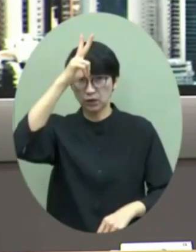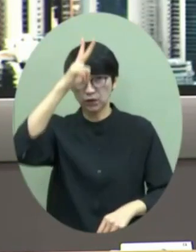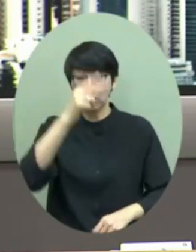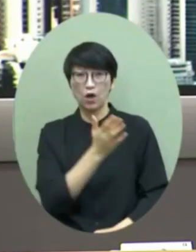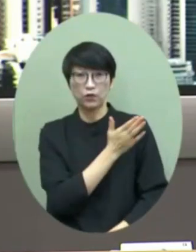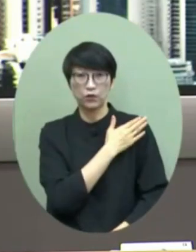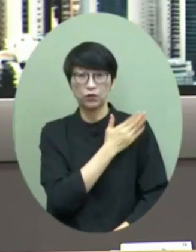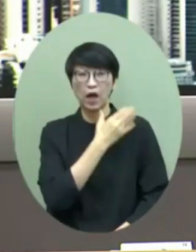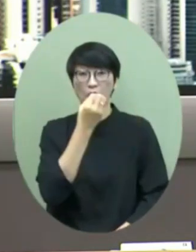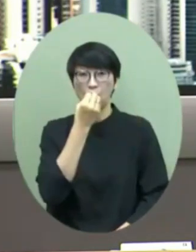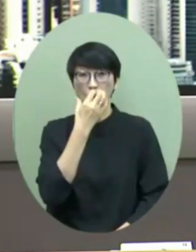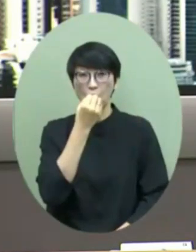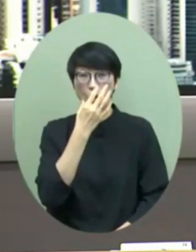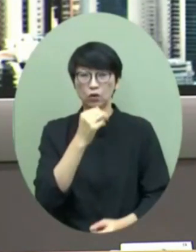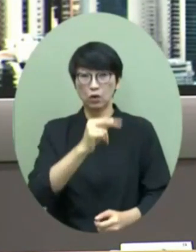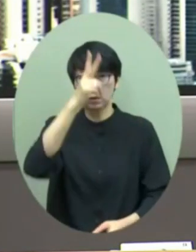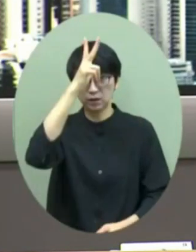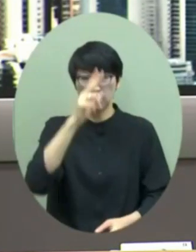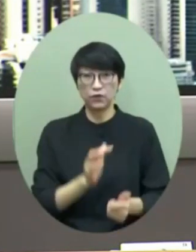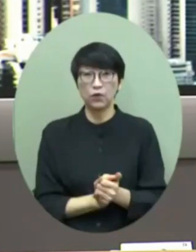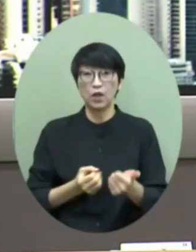briefly say that